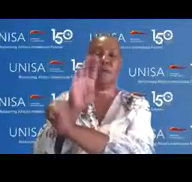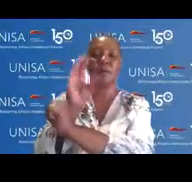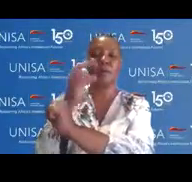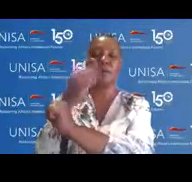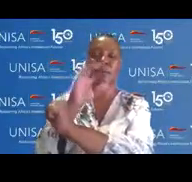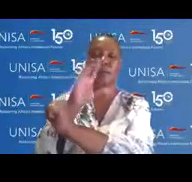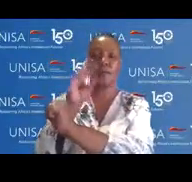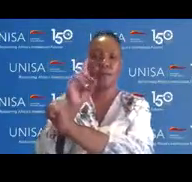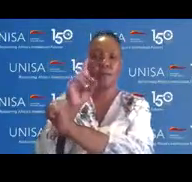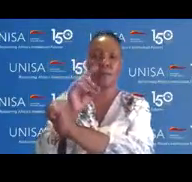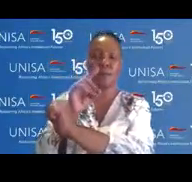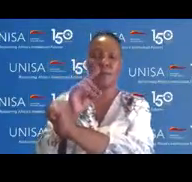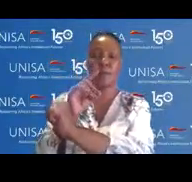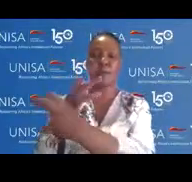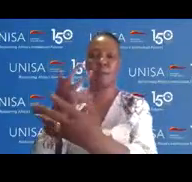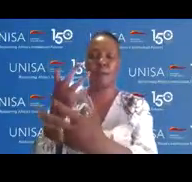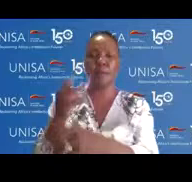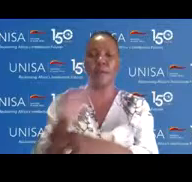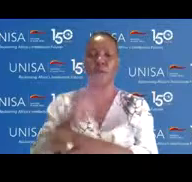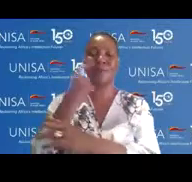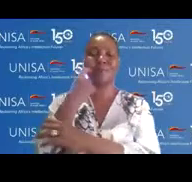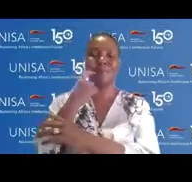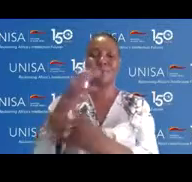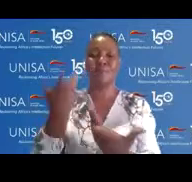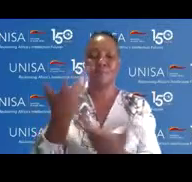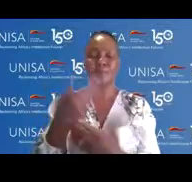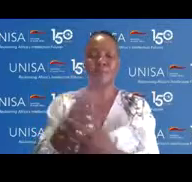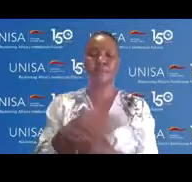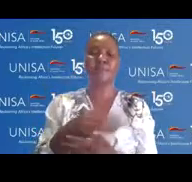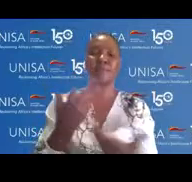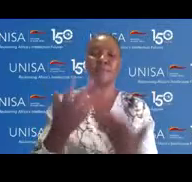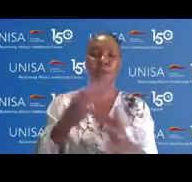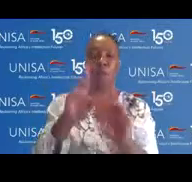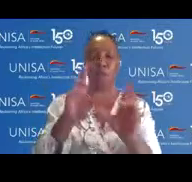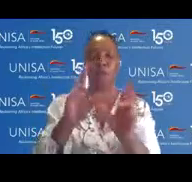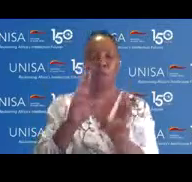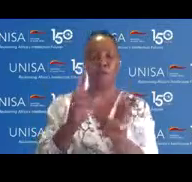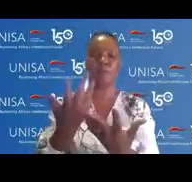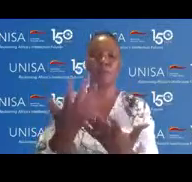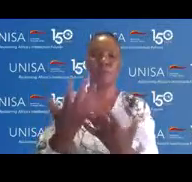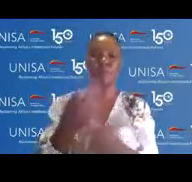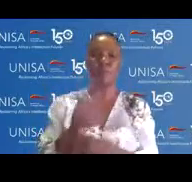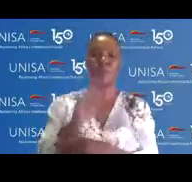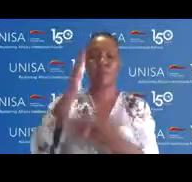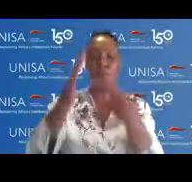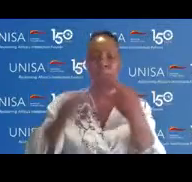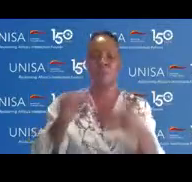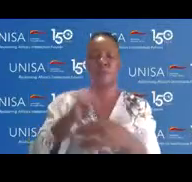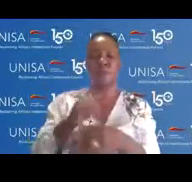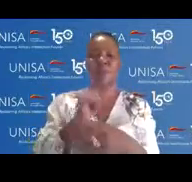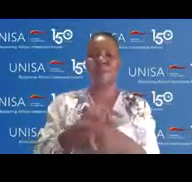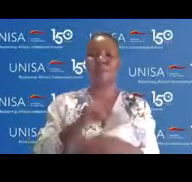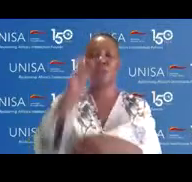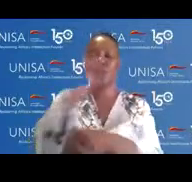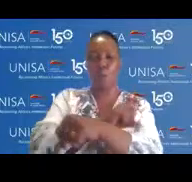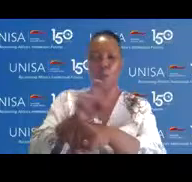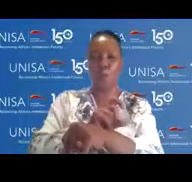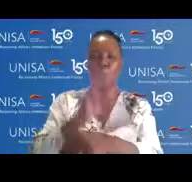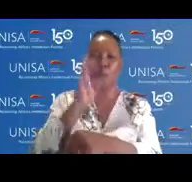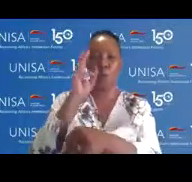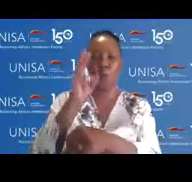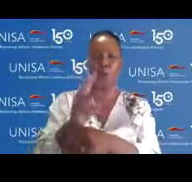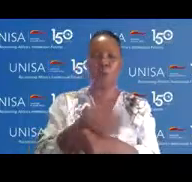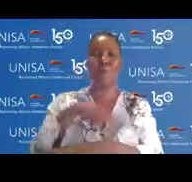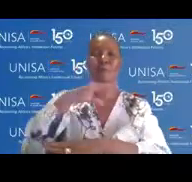not that easy. So hopefully, by the end of this course, you will have enough experience